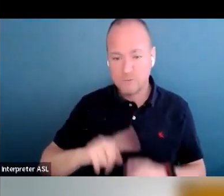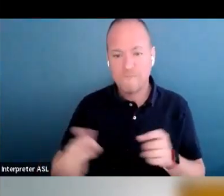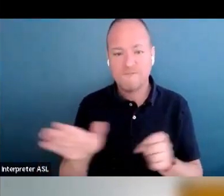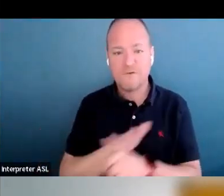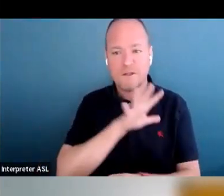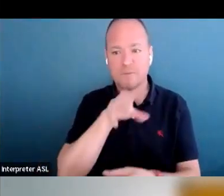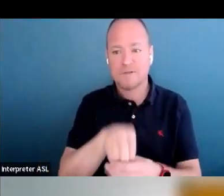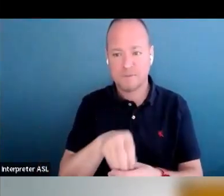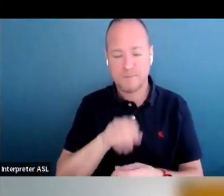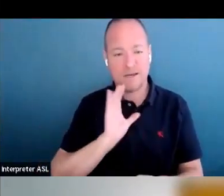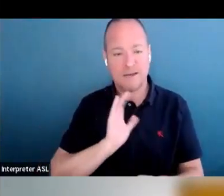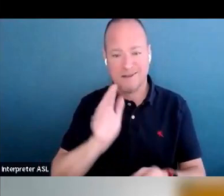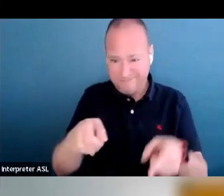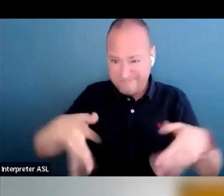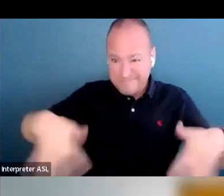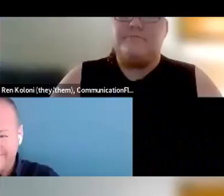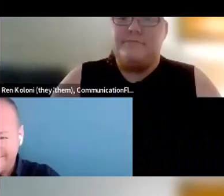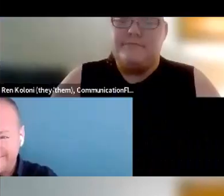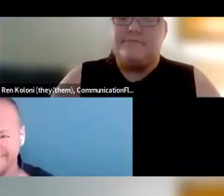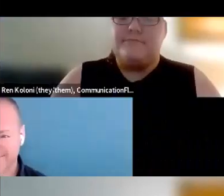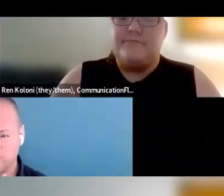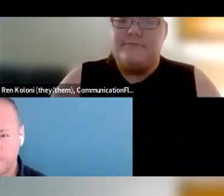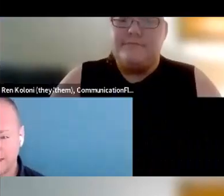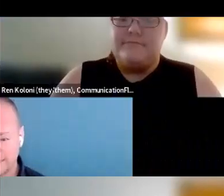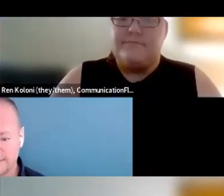participate in our communities.